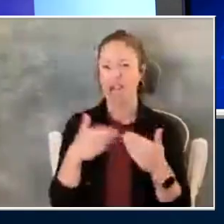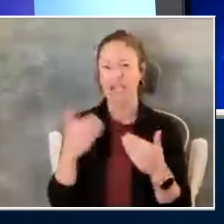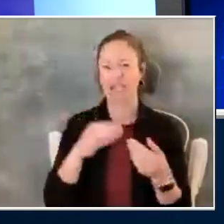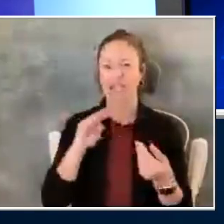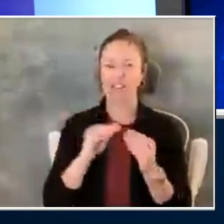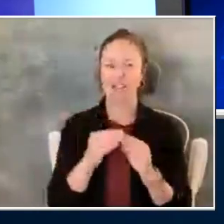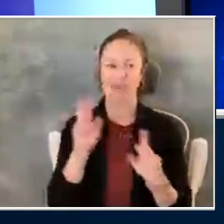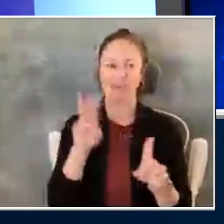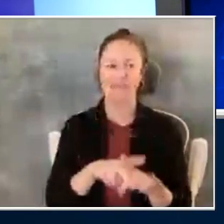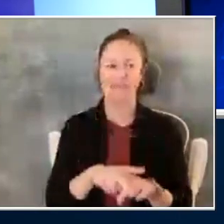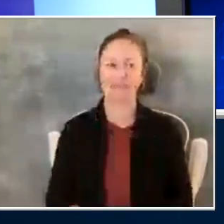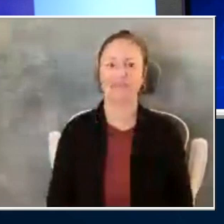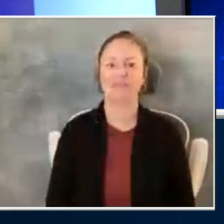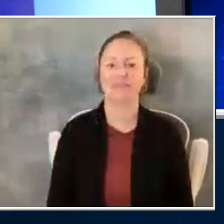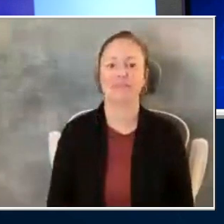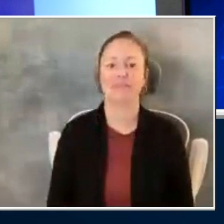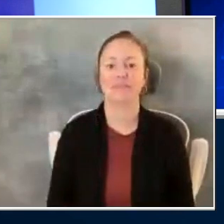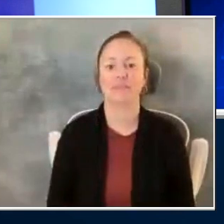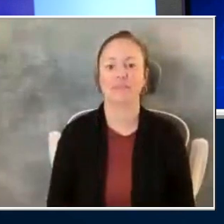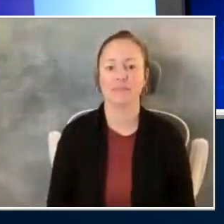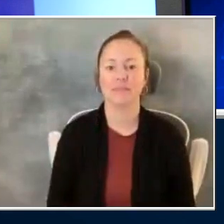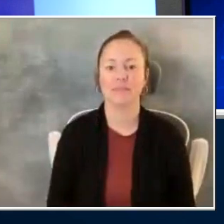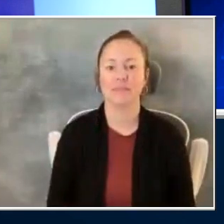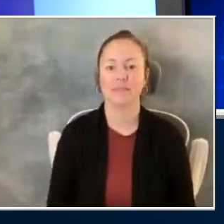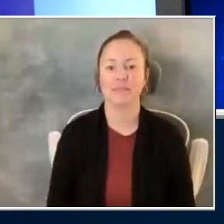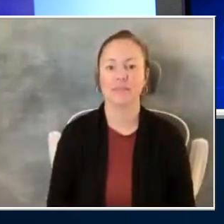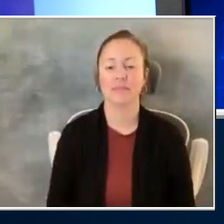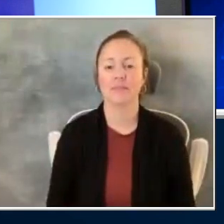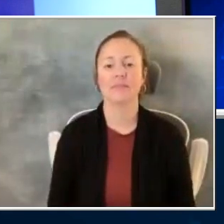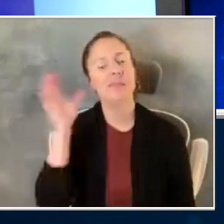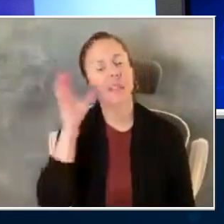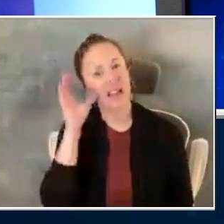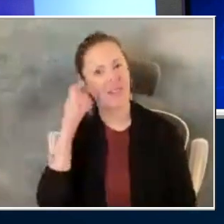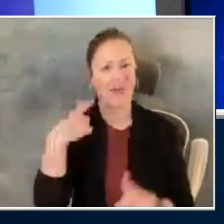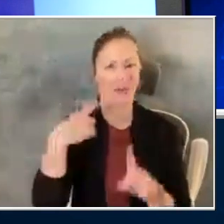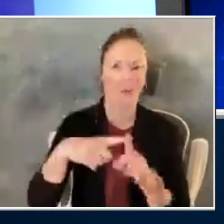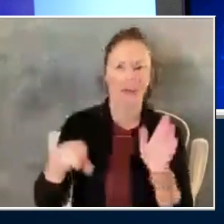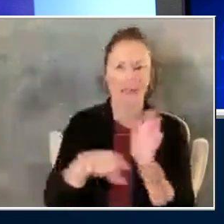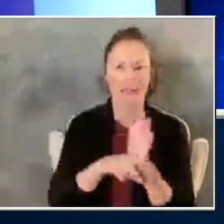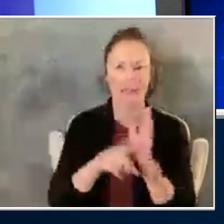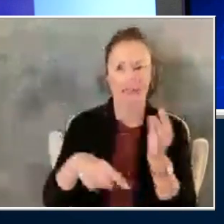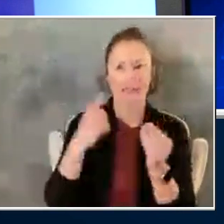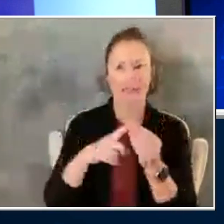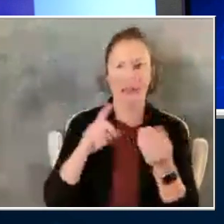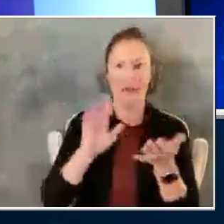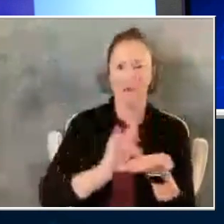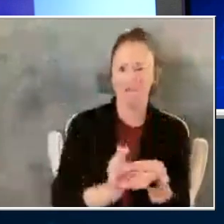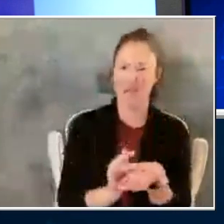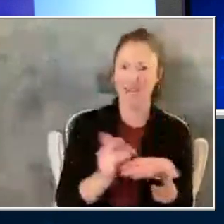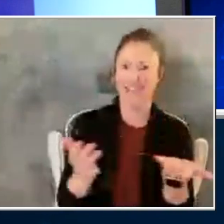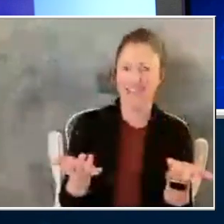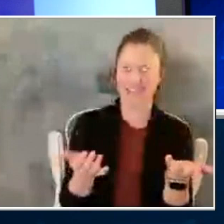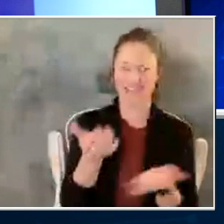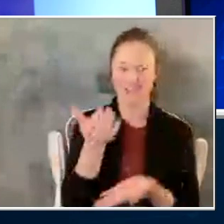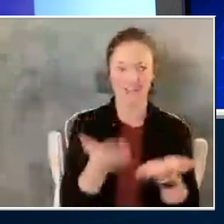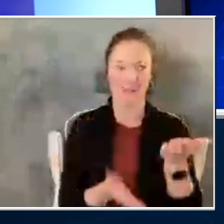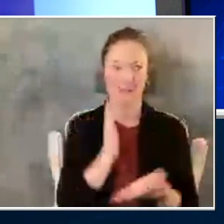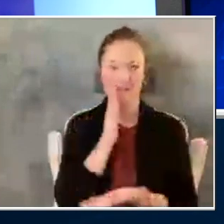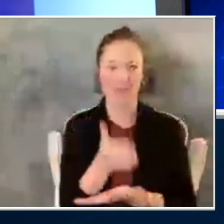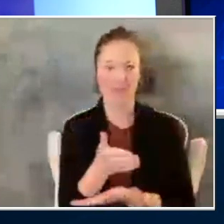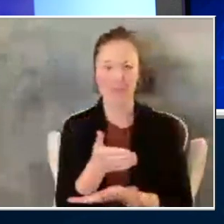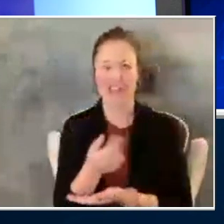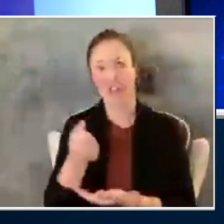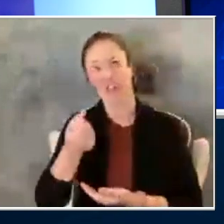So Joe Ellen has a question. I've heard pros and cons regarding medications like Boniva. One might even cause loss of bone in